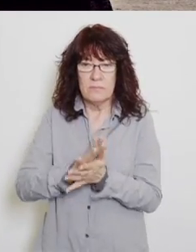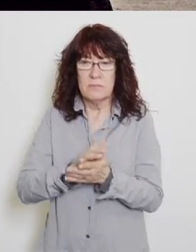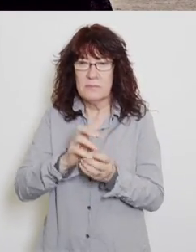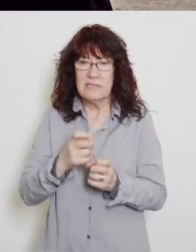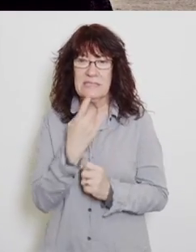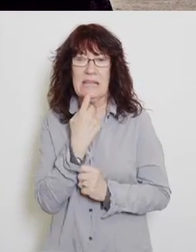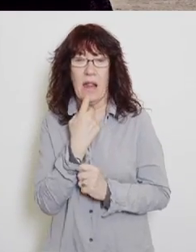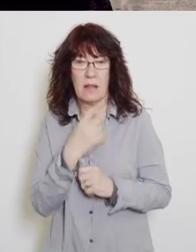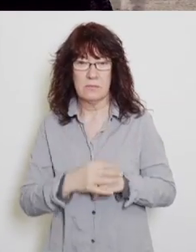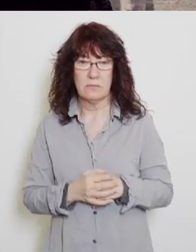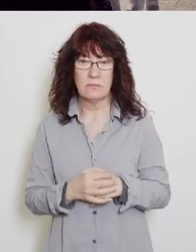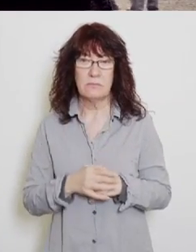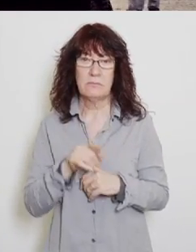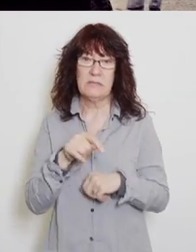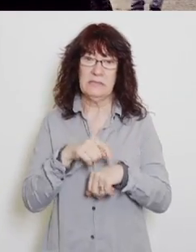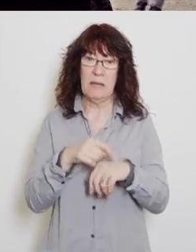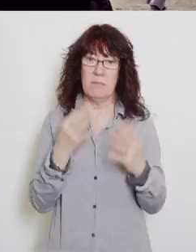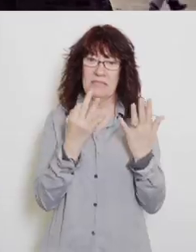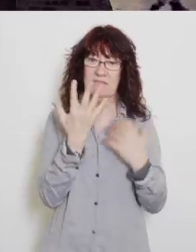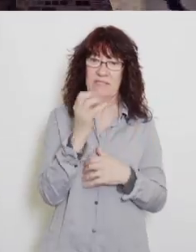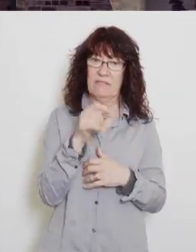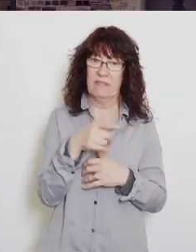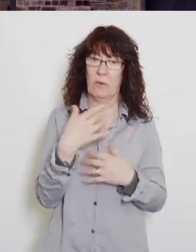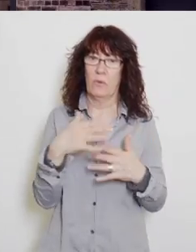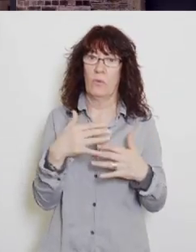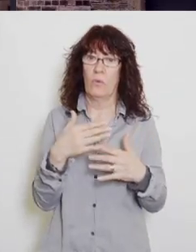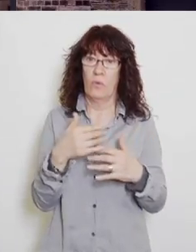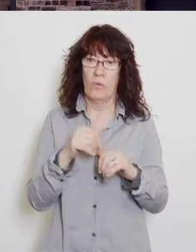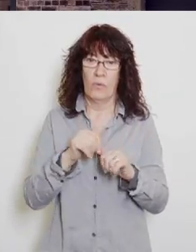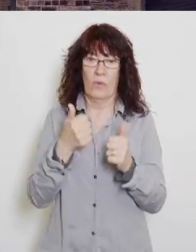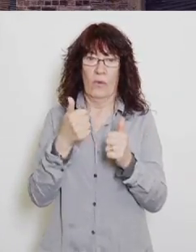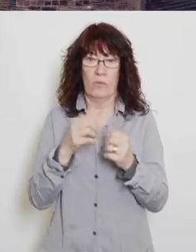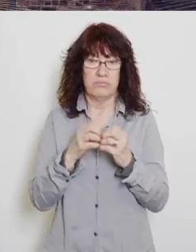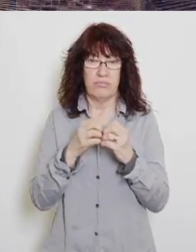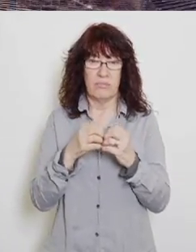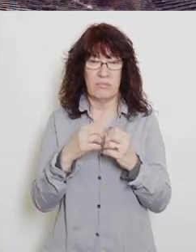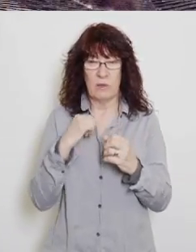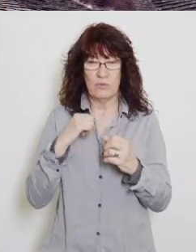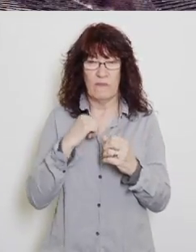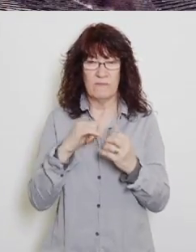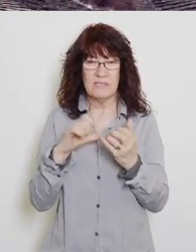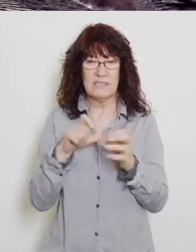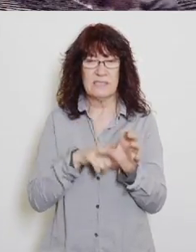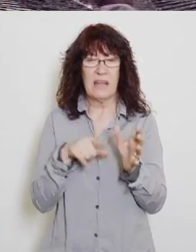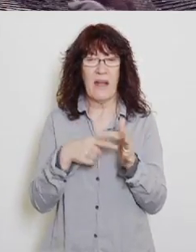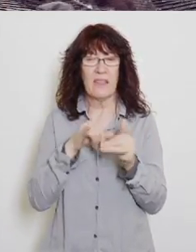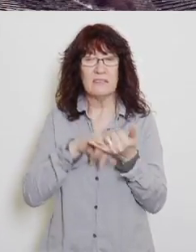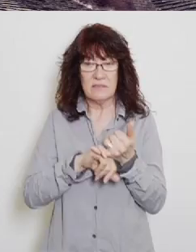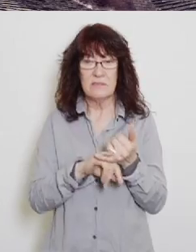its peak, in the 1850s, Abbeydale Works produced thousands of scythes and edge tools every